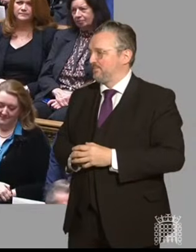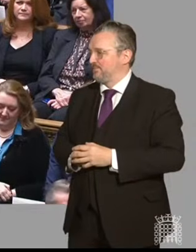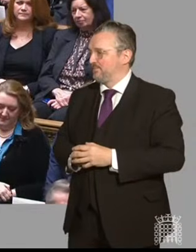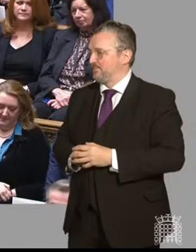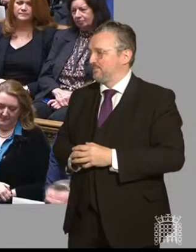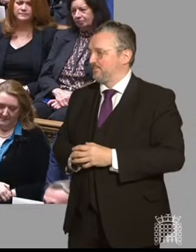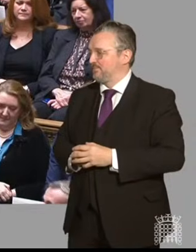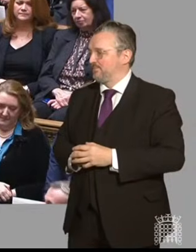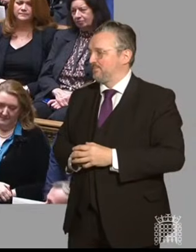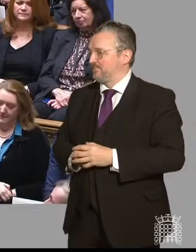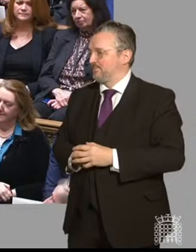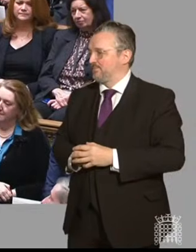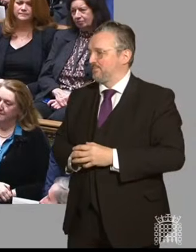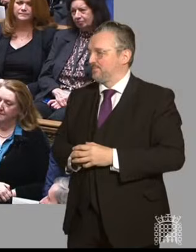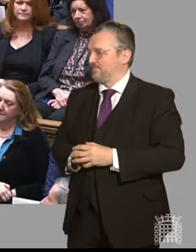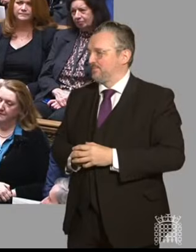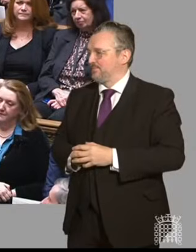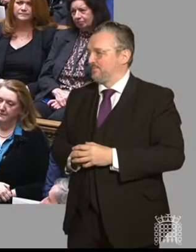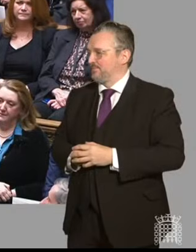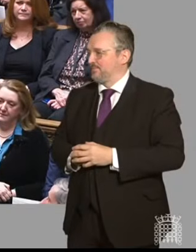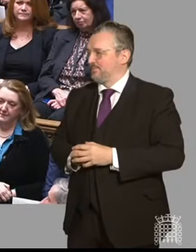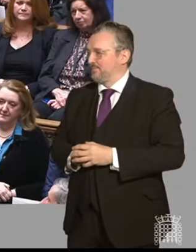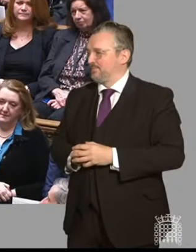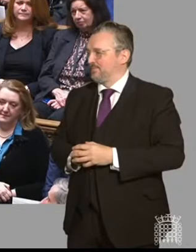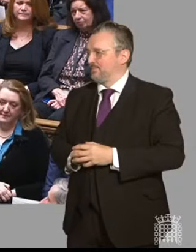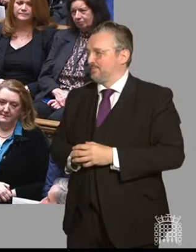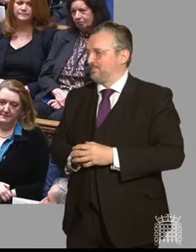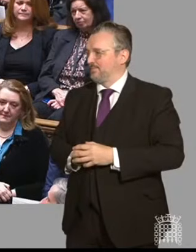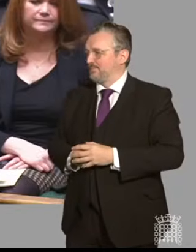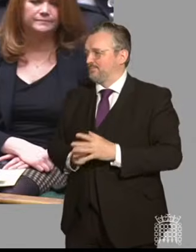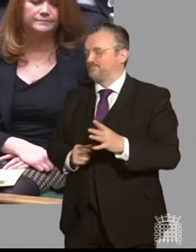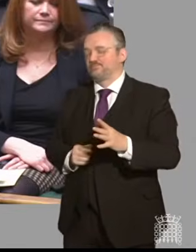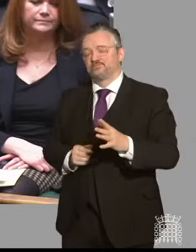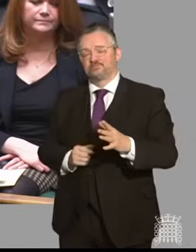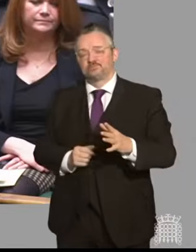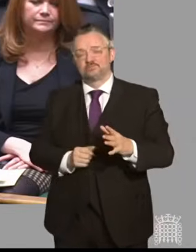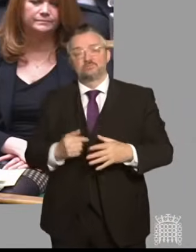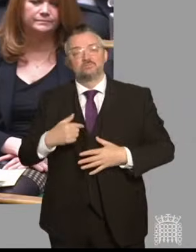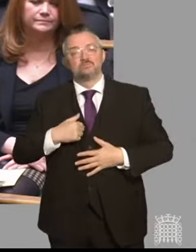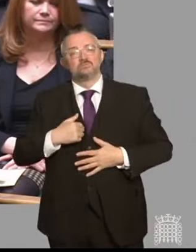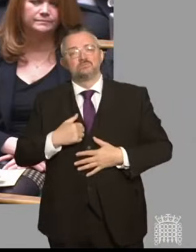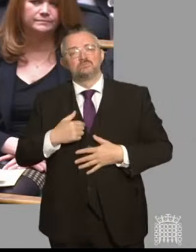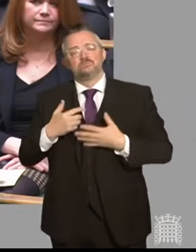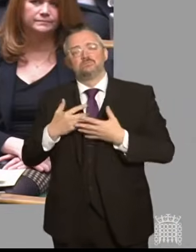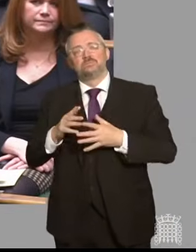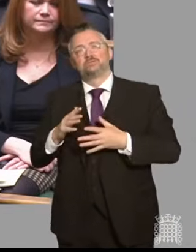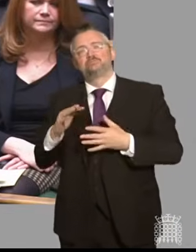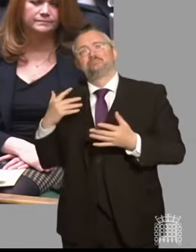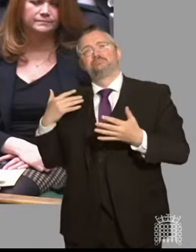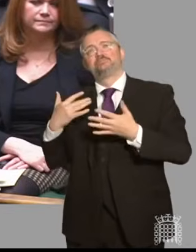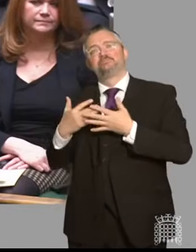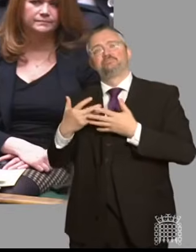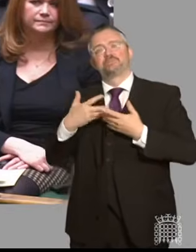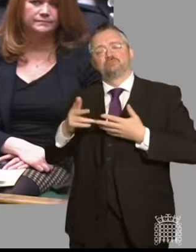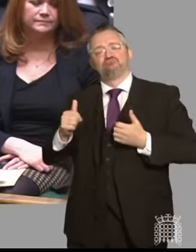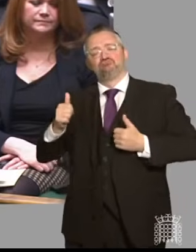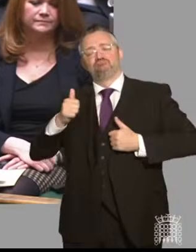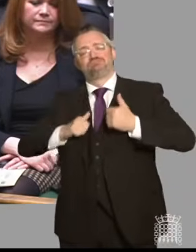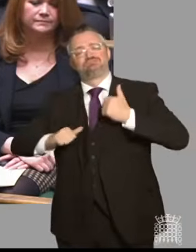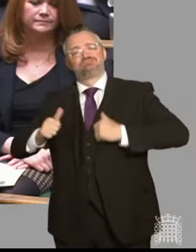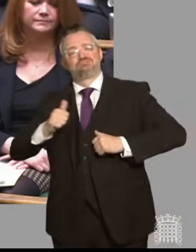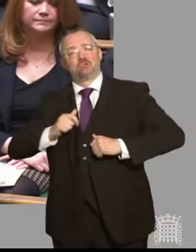Mr. Speaker, sir, I've had the privilege to be spending a lot of time with the law-abiding, tax-paying,